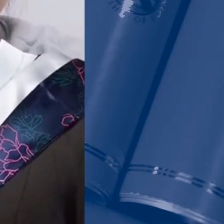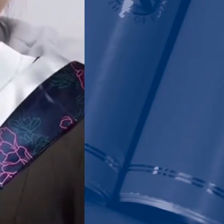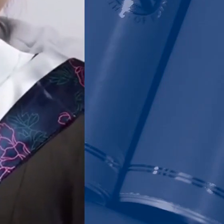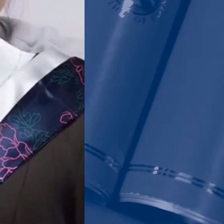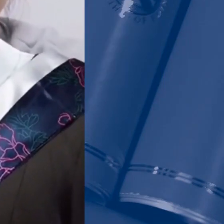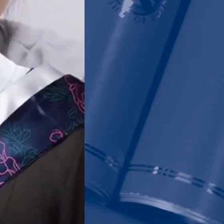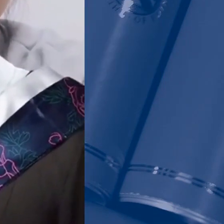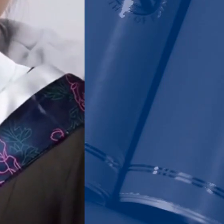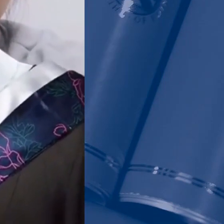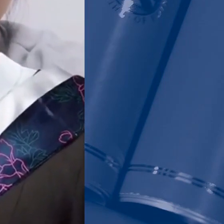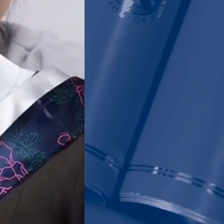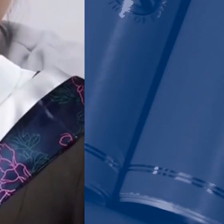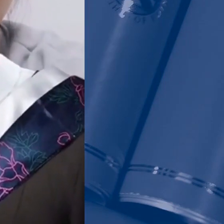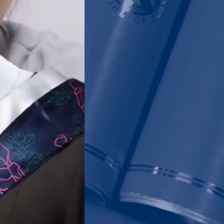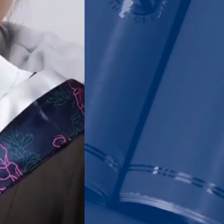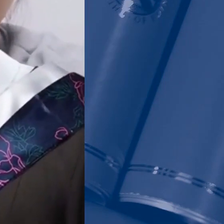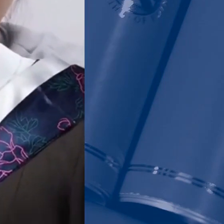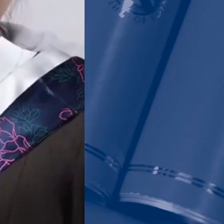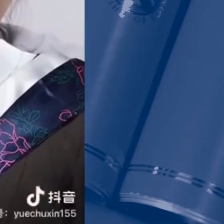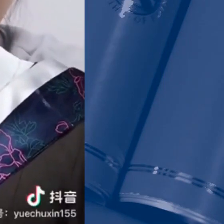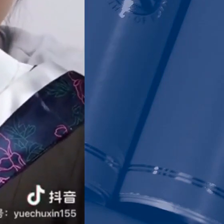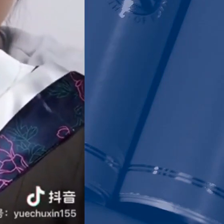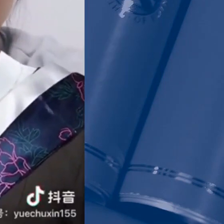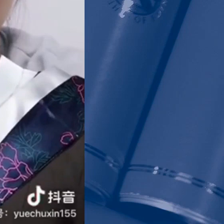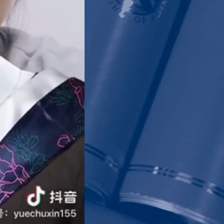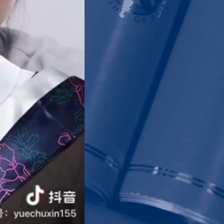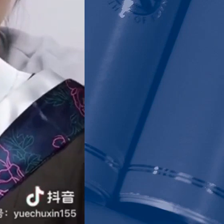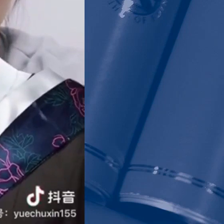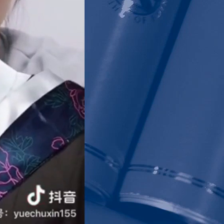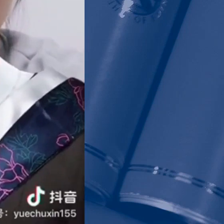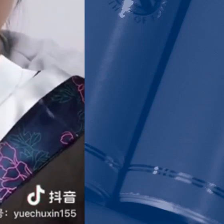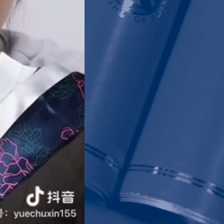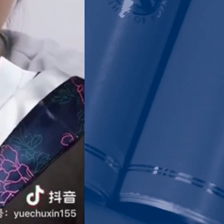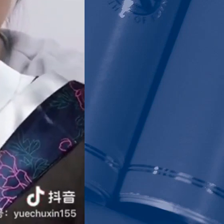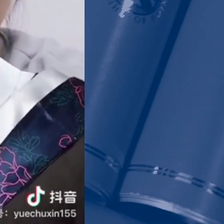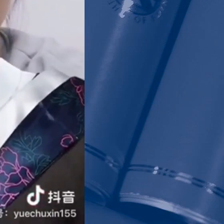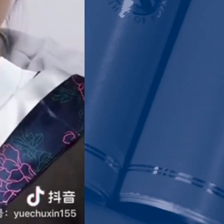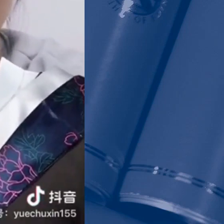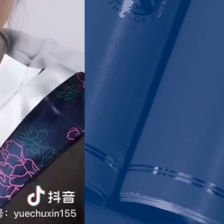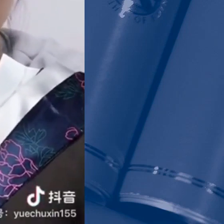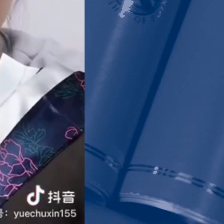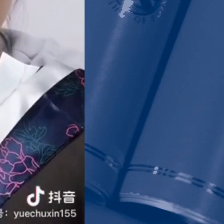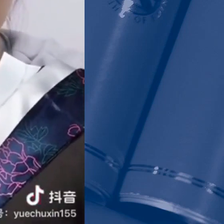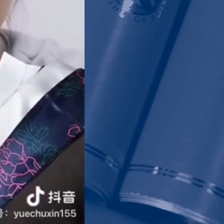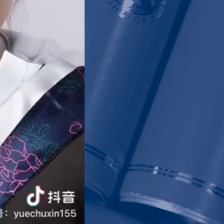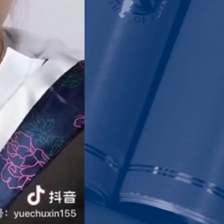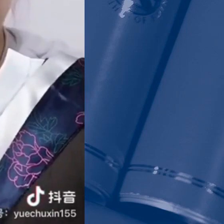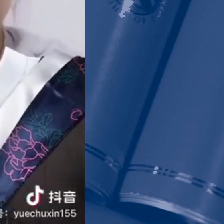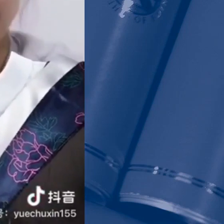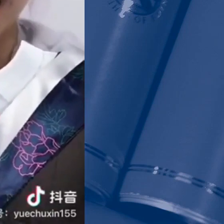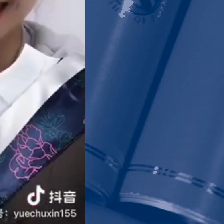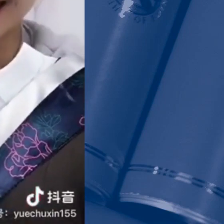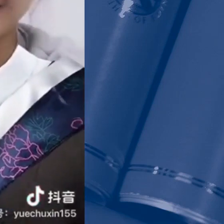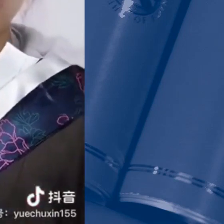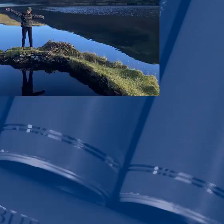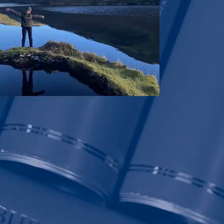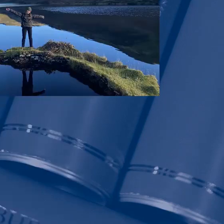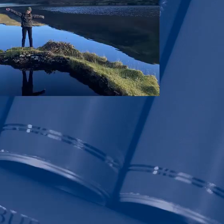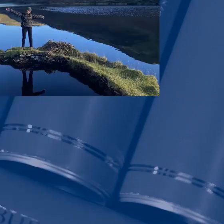I'm Yue Chuxin from the School of Chemistry, and I just want to say happy graduation to everyone. We made